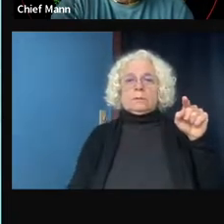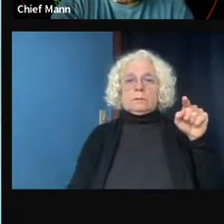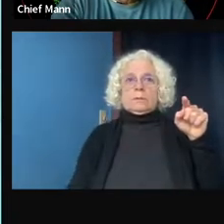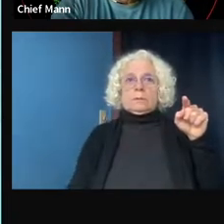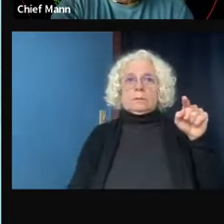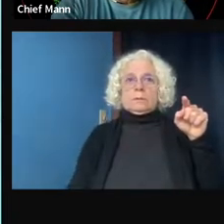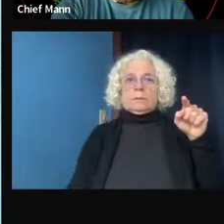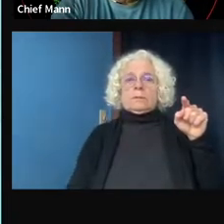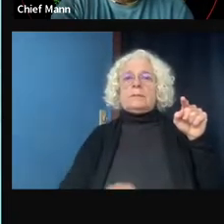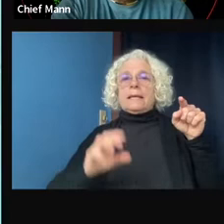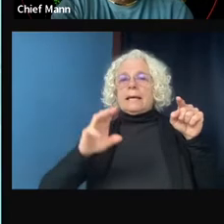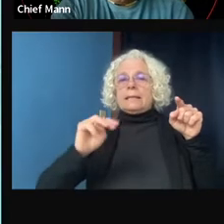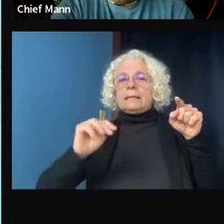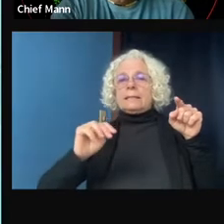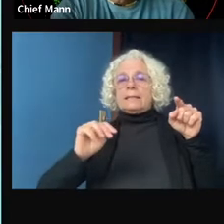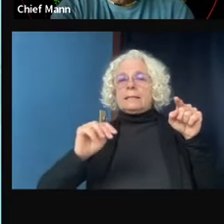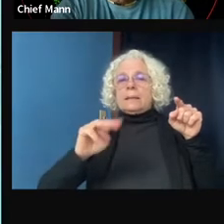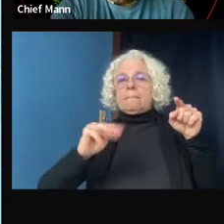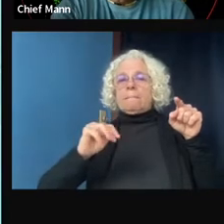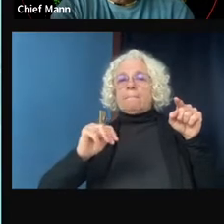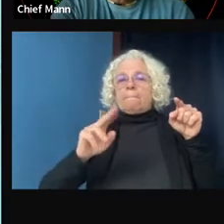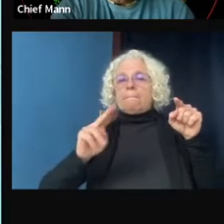our Munsee ancestors